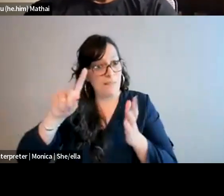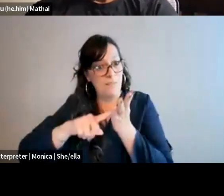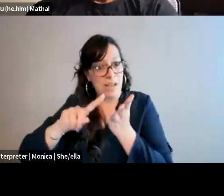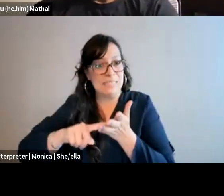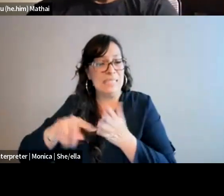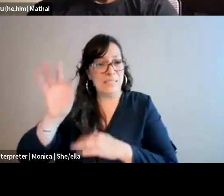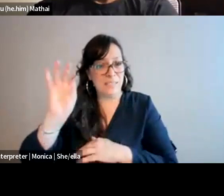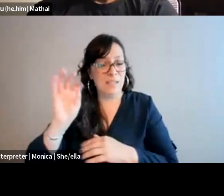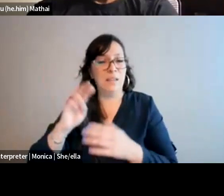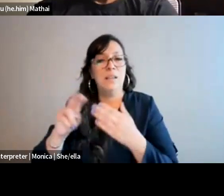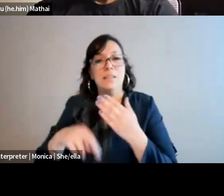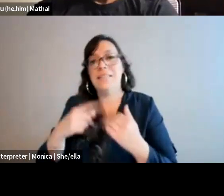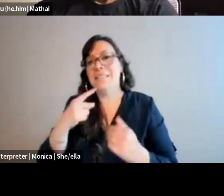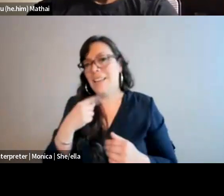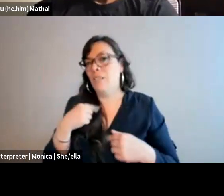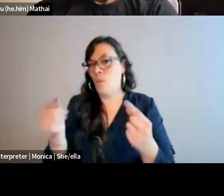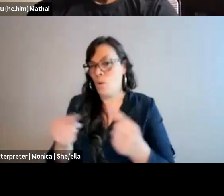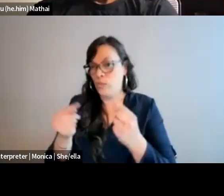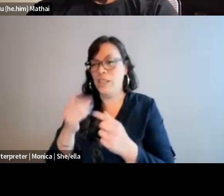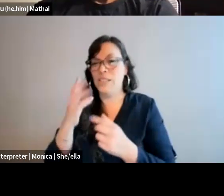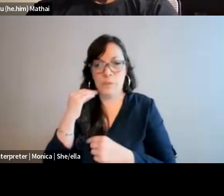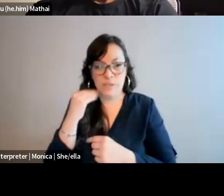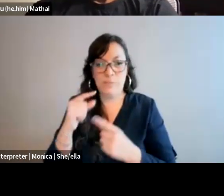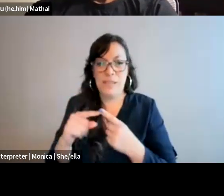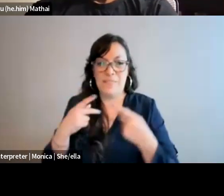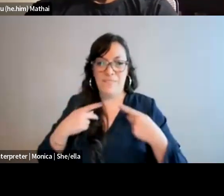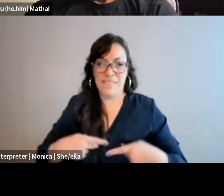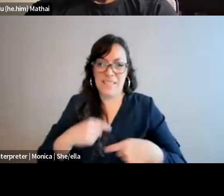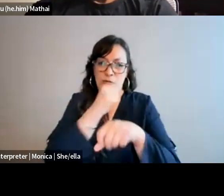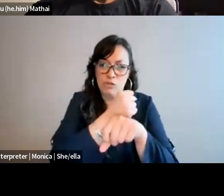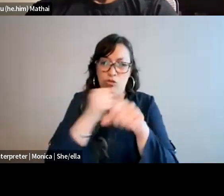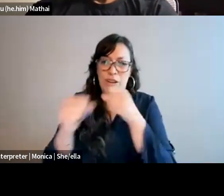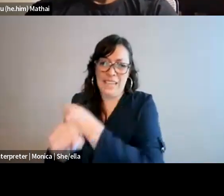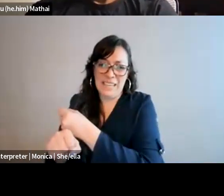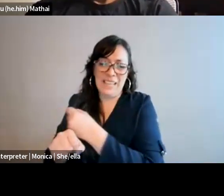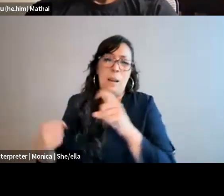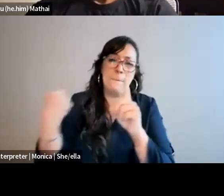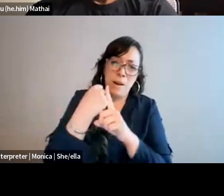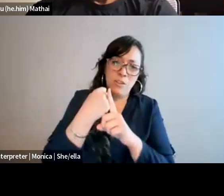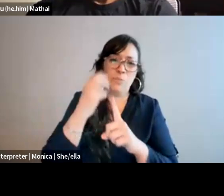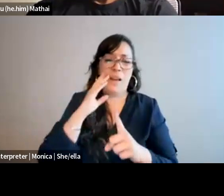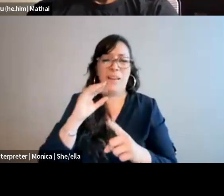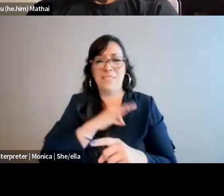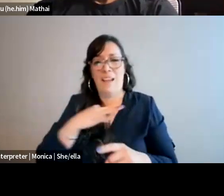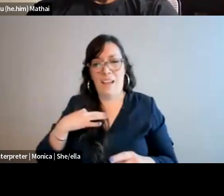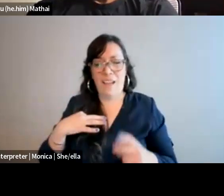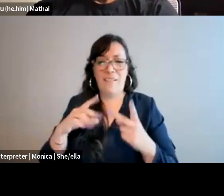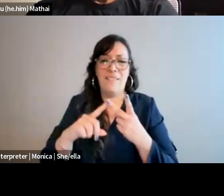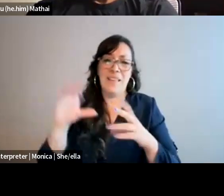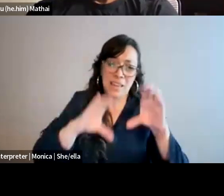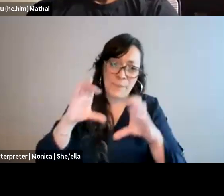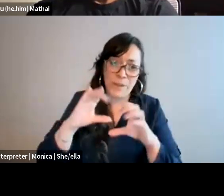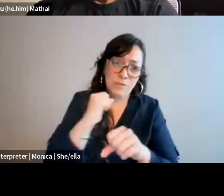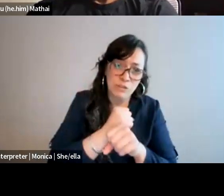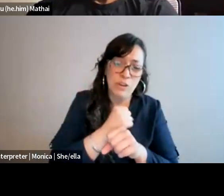talked about the harmful experiences of being physically restrained, touched by staff, chemical restraints, seclusion.